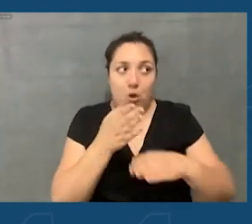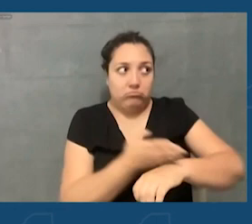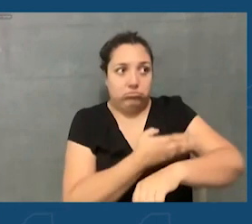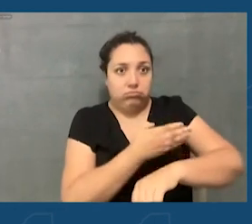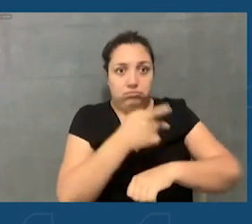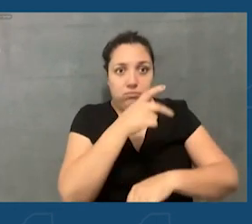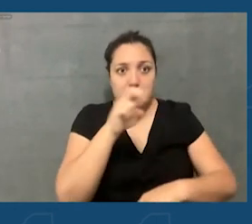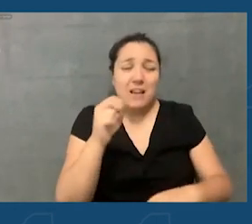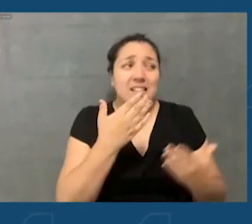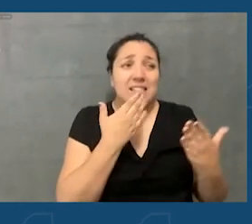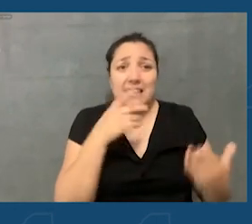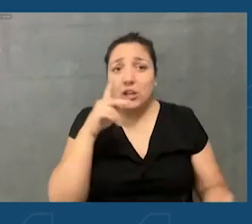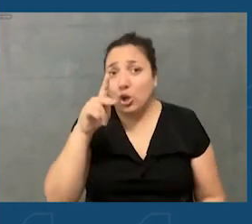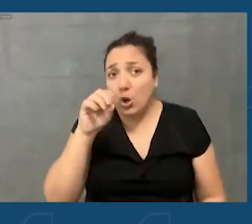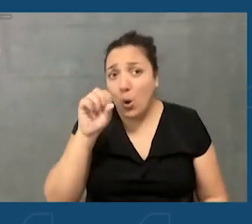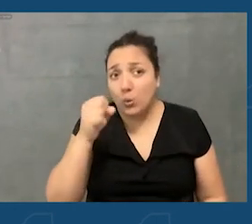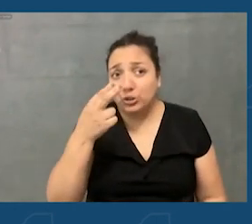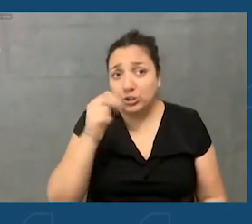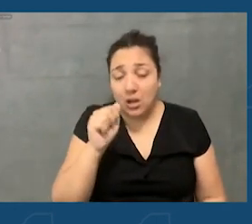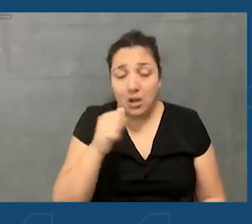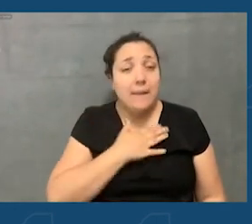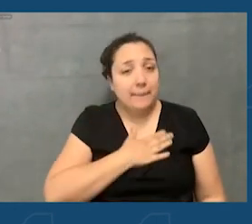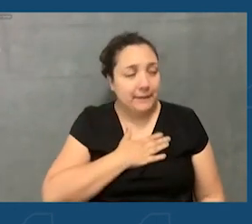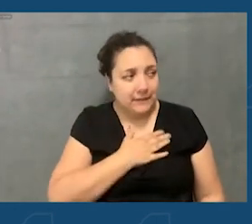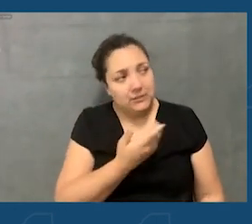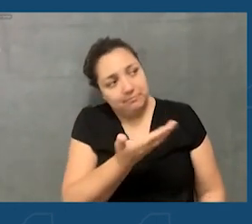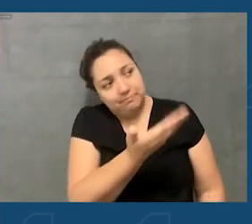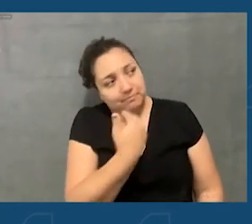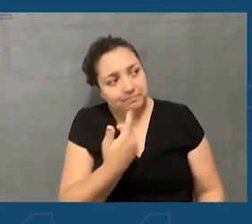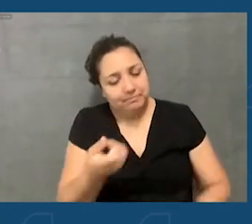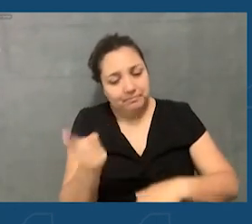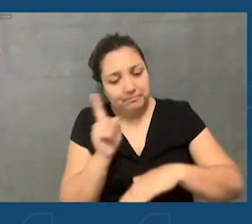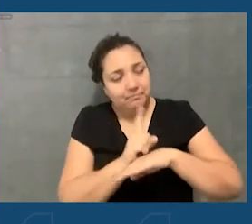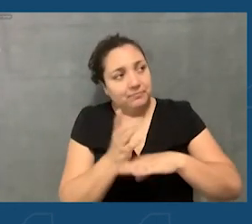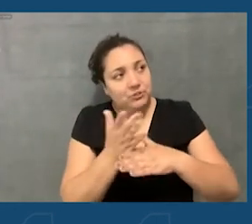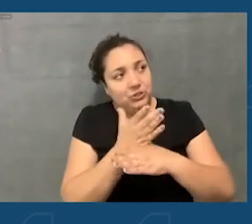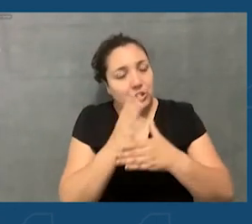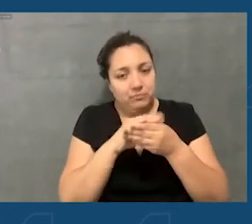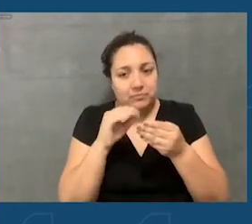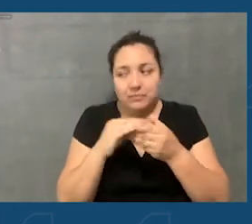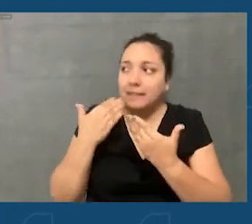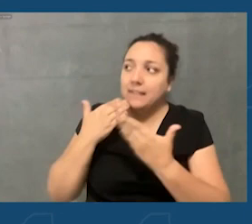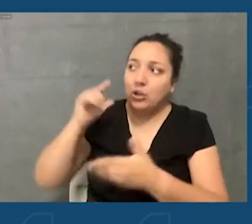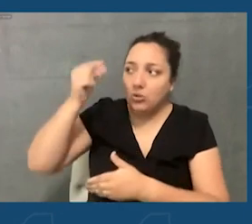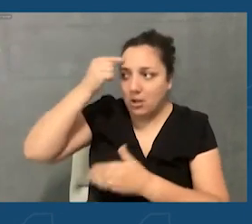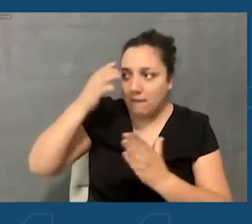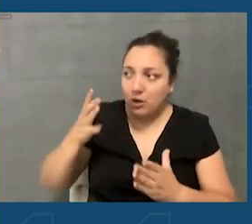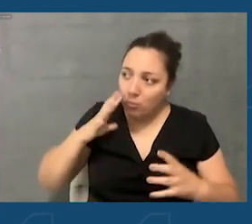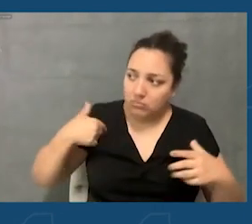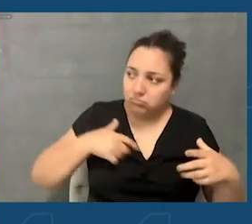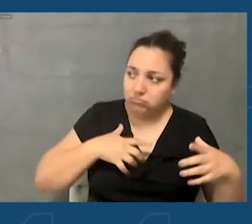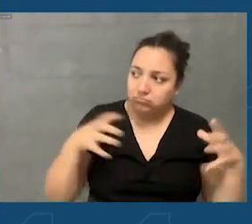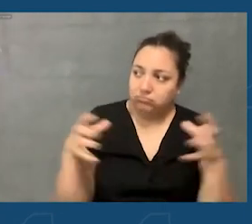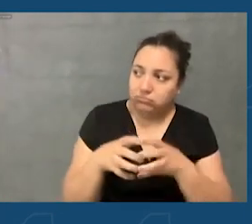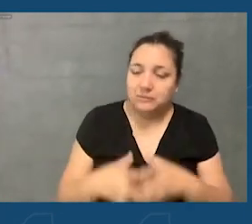Kosha and ask him to step up to the podium to share. Thank you, Governor Hochul, for bringing us together.